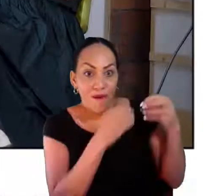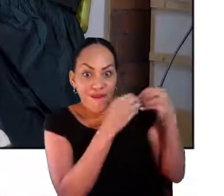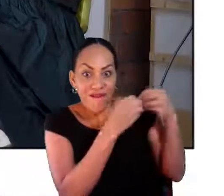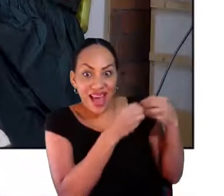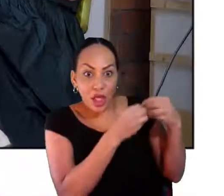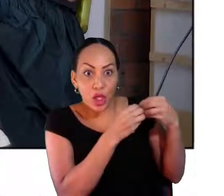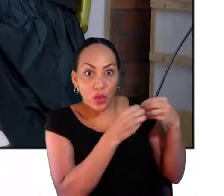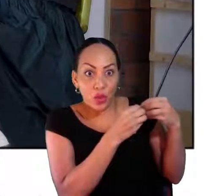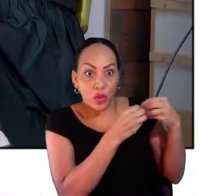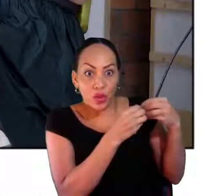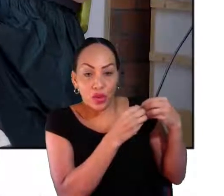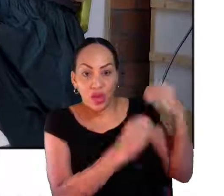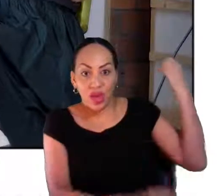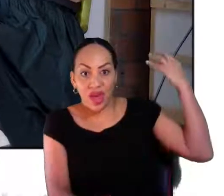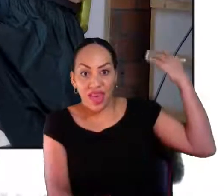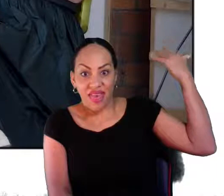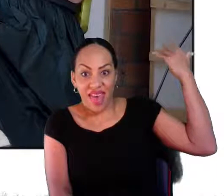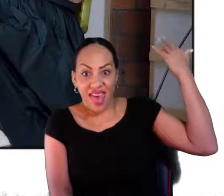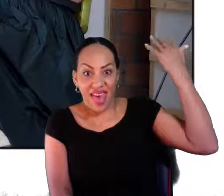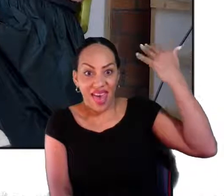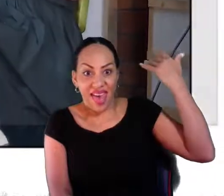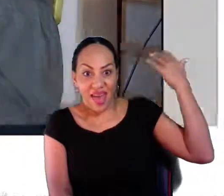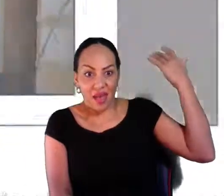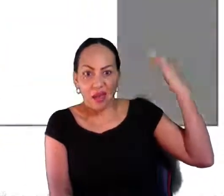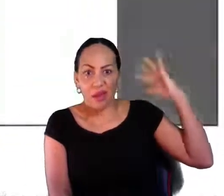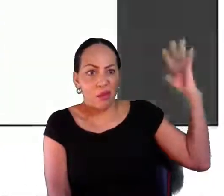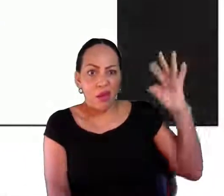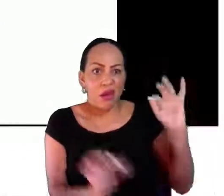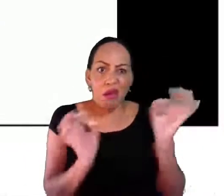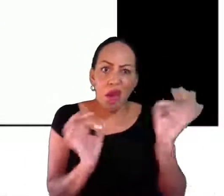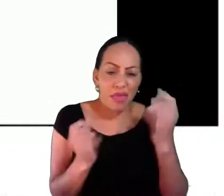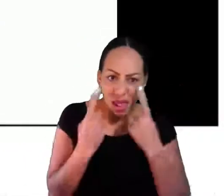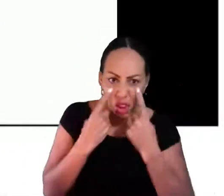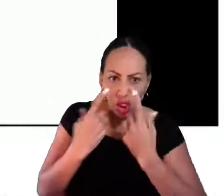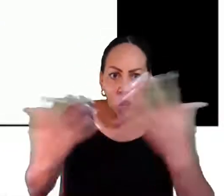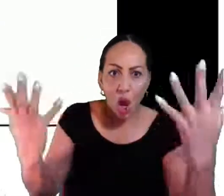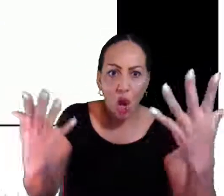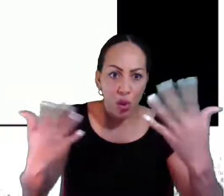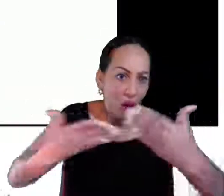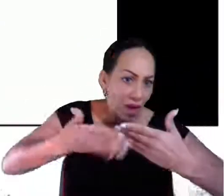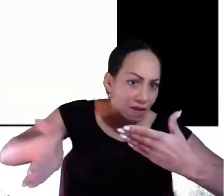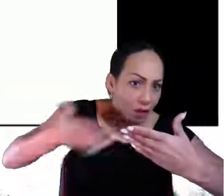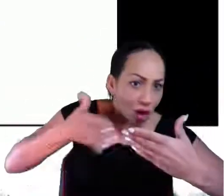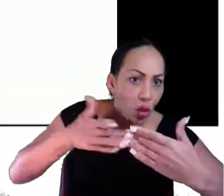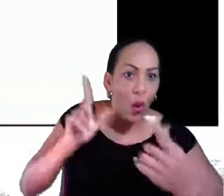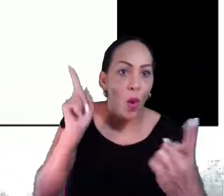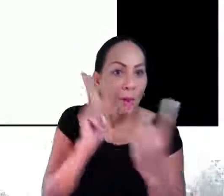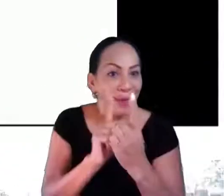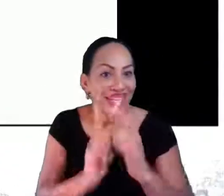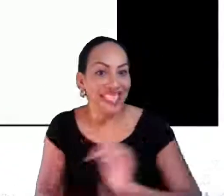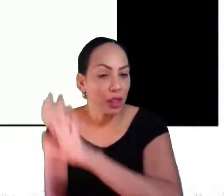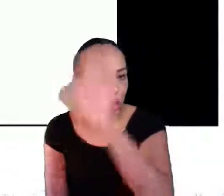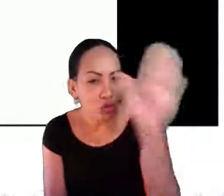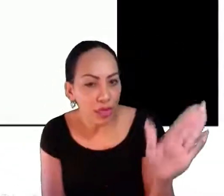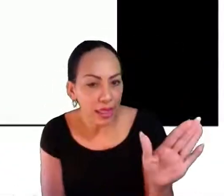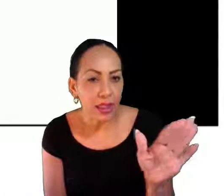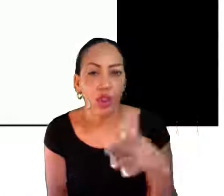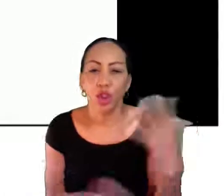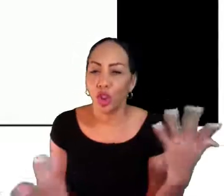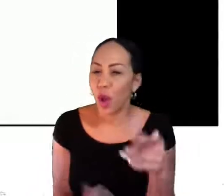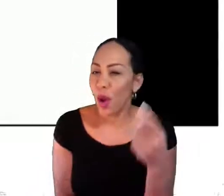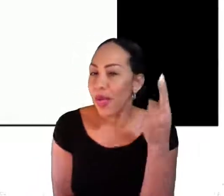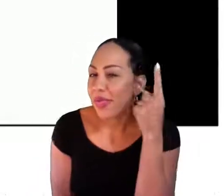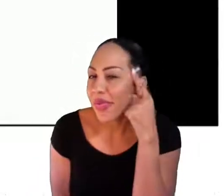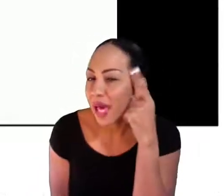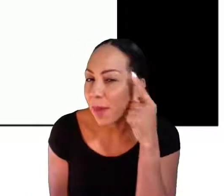working. So back to you. Think about where your audience, customers, clients, whoever are the people